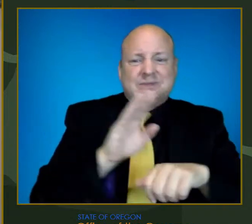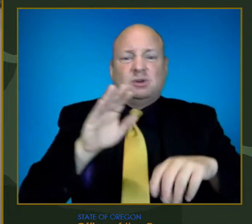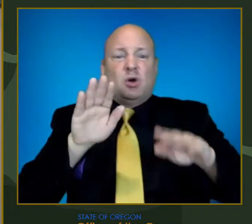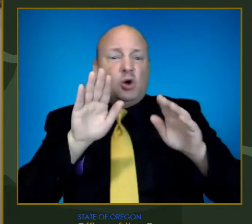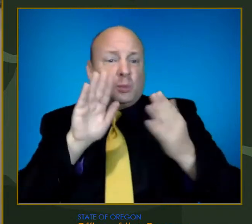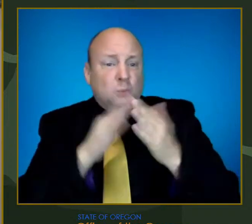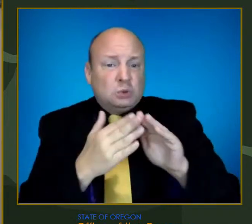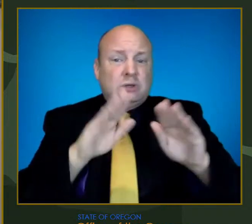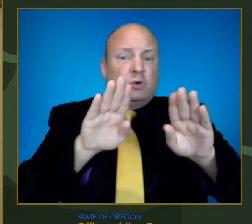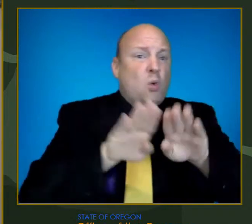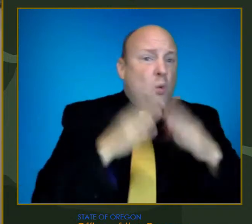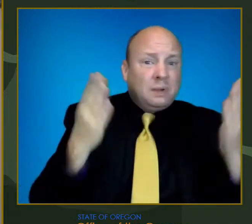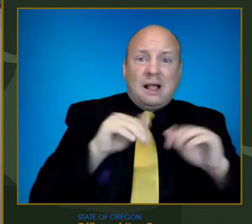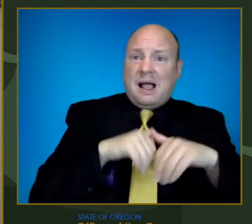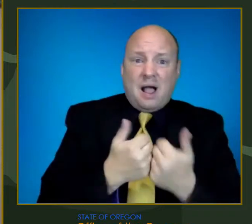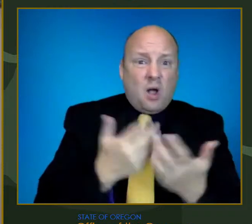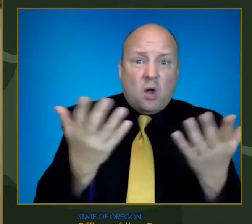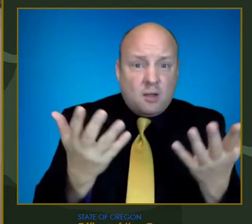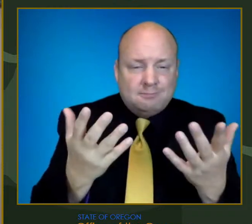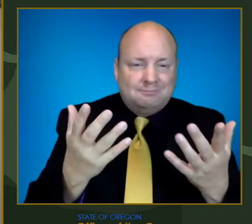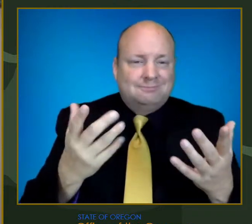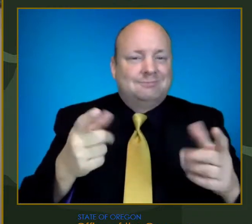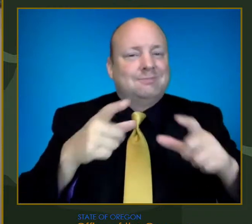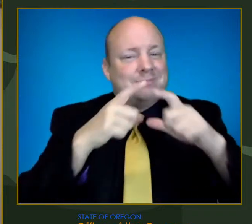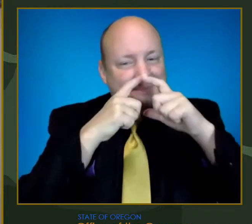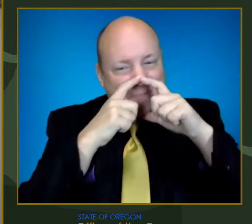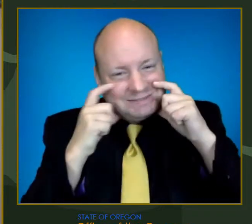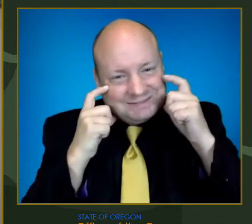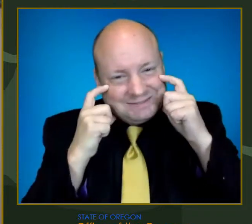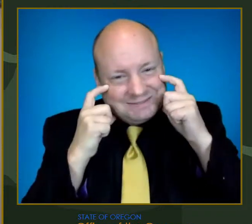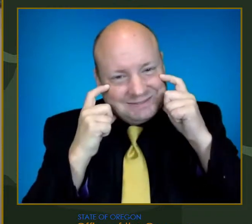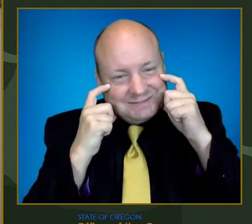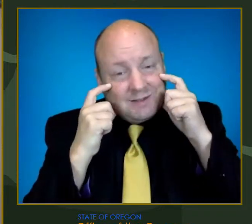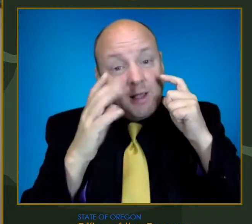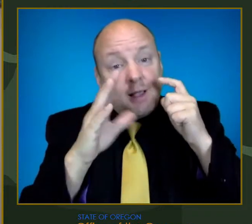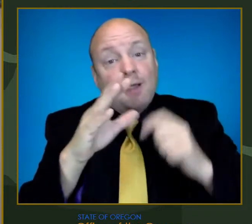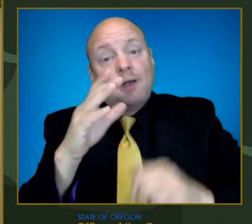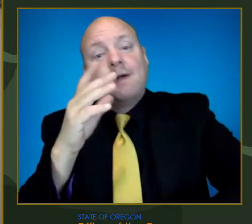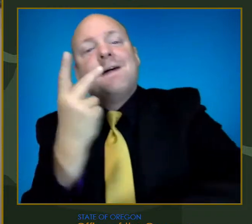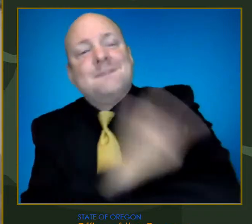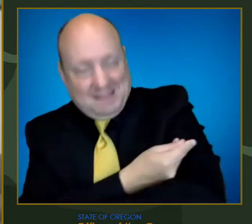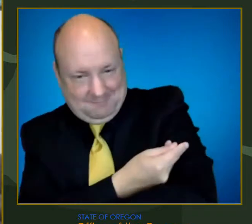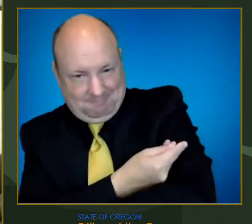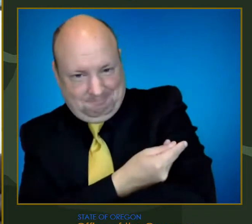and getting vaccinated. And with that, I'll turn it over to Director Allen.